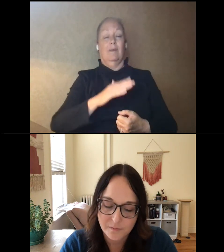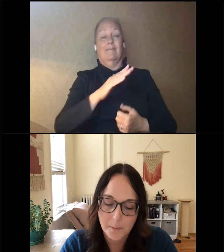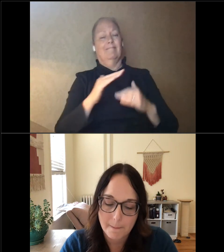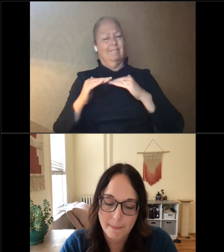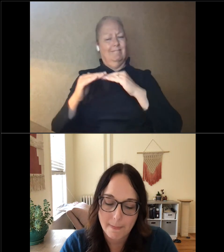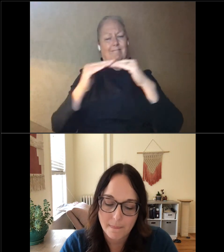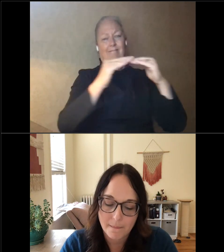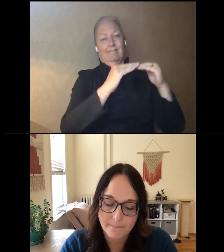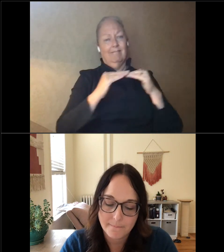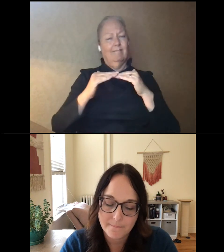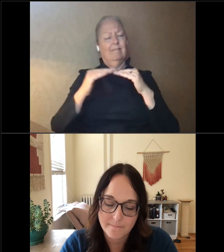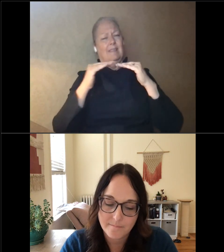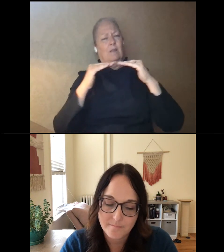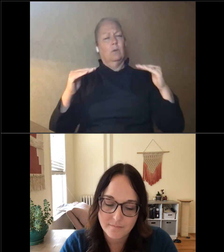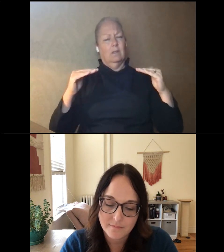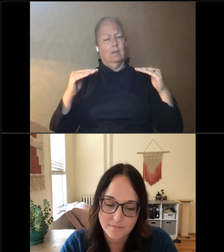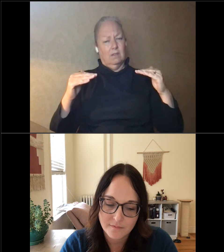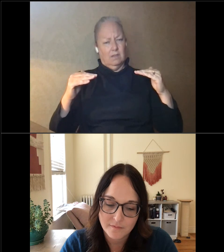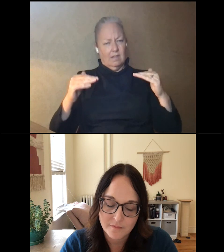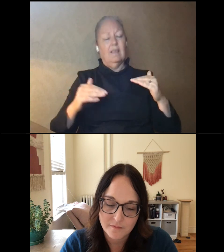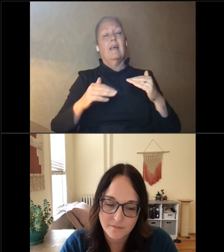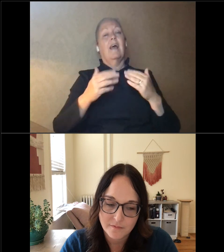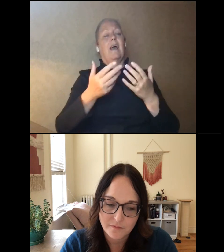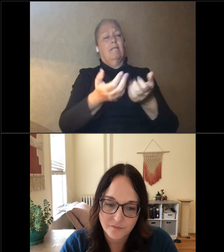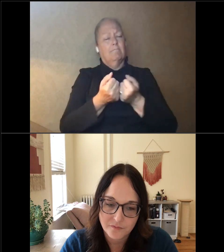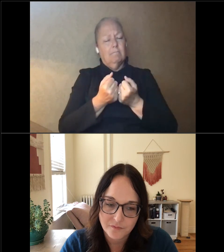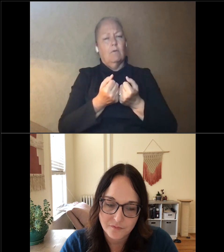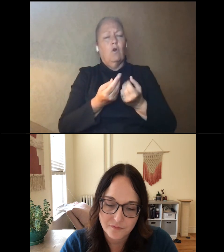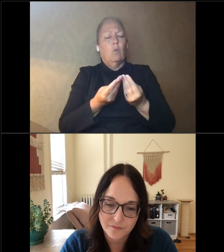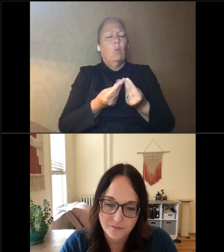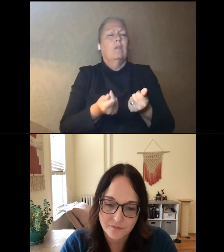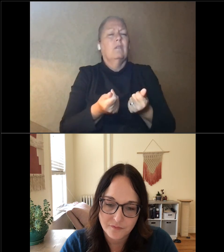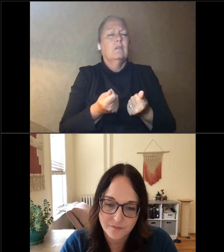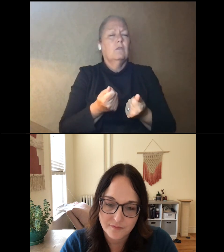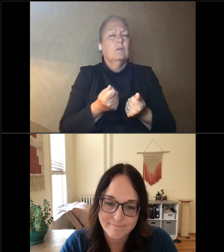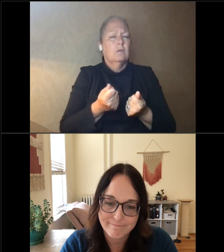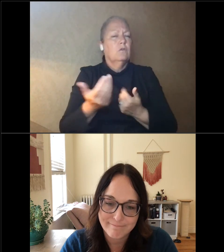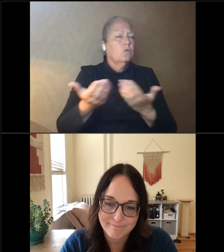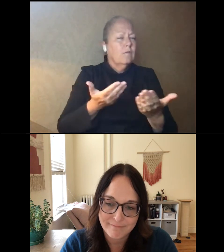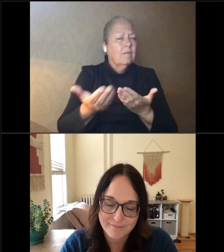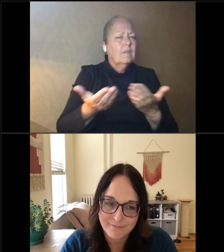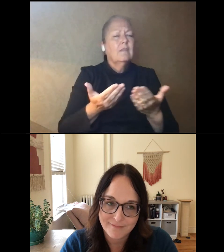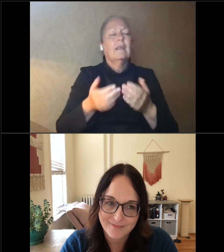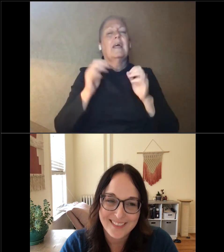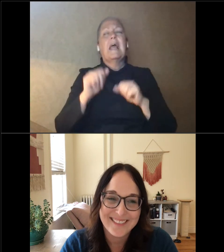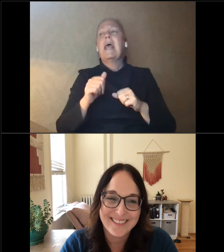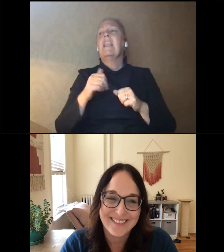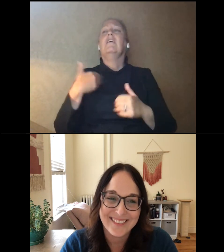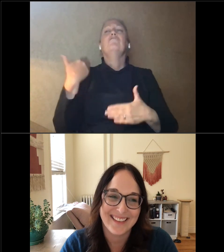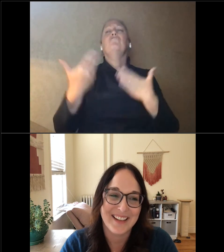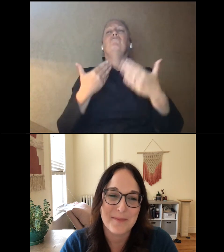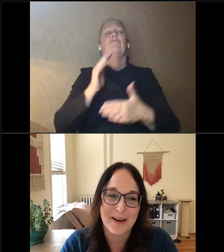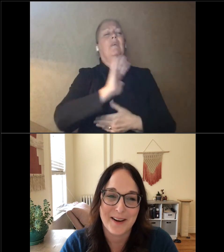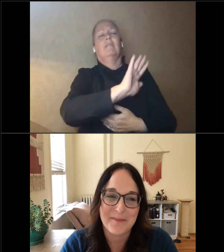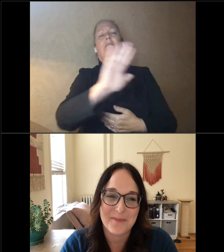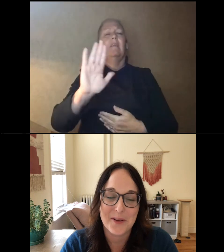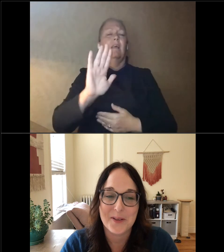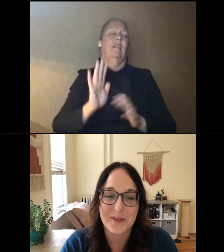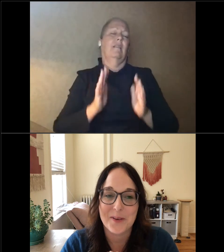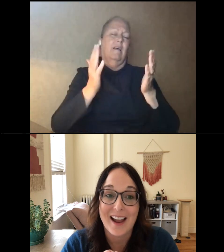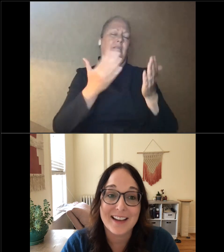needs rehabilitation receives quality services to optimize and maintain their functioning in everyday life. Thank you very much. Thank